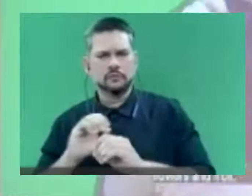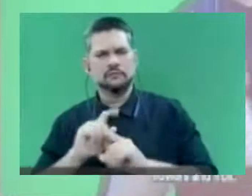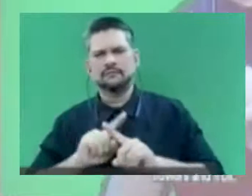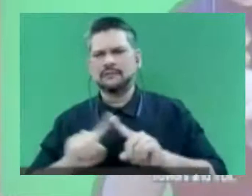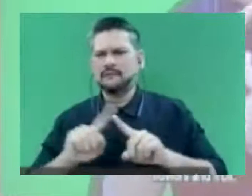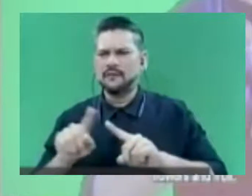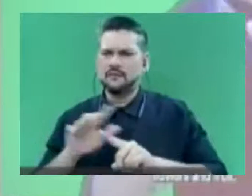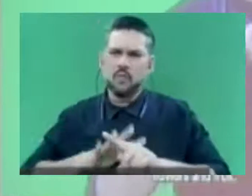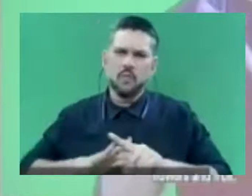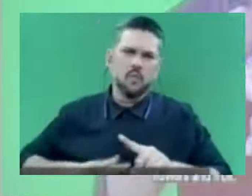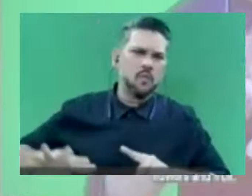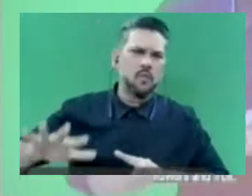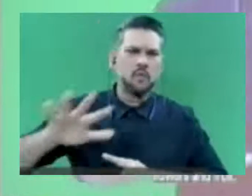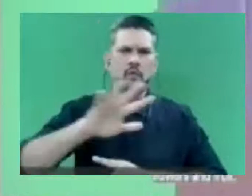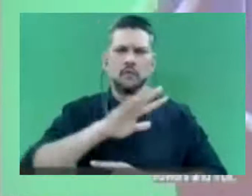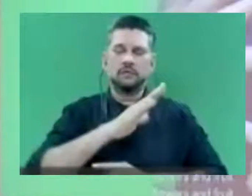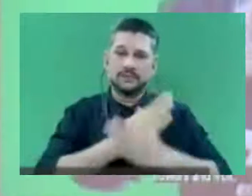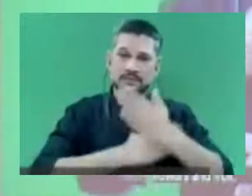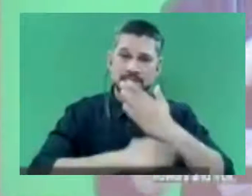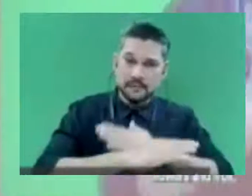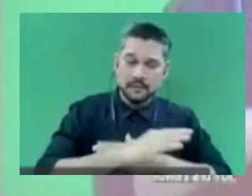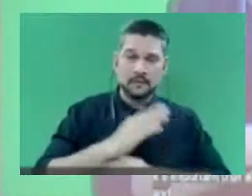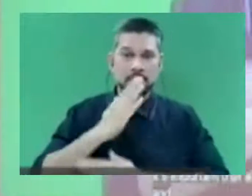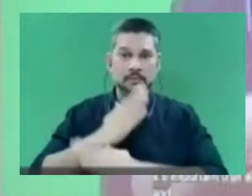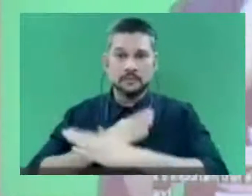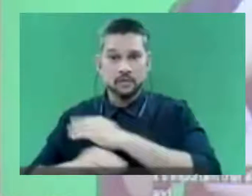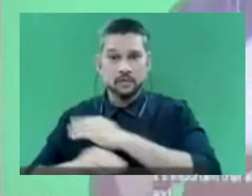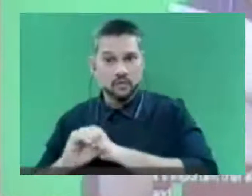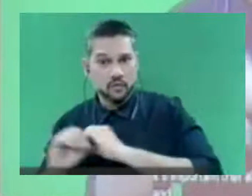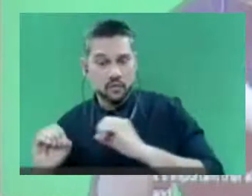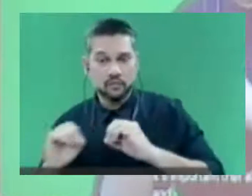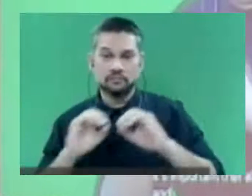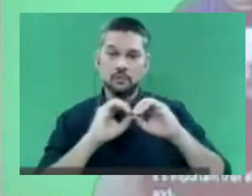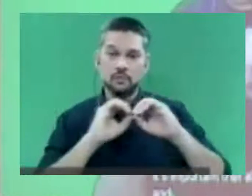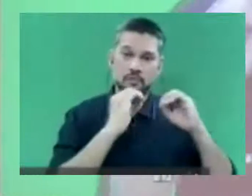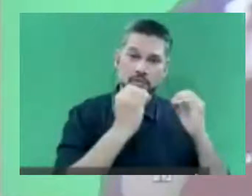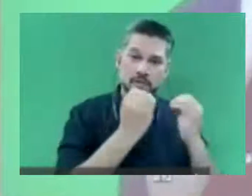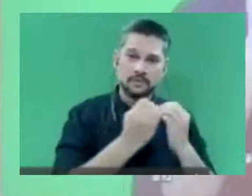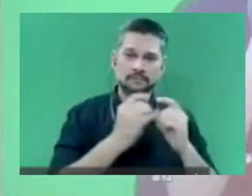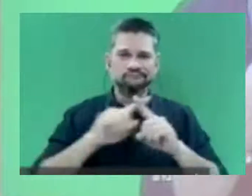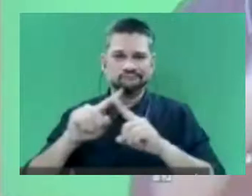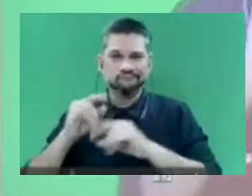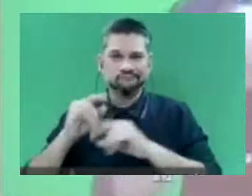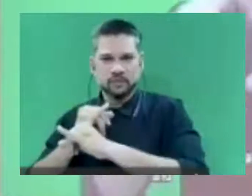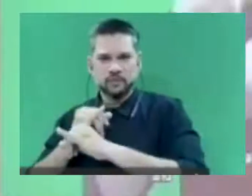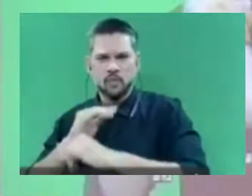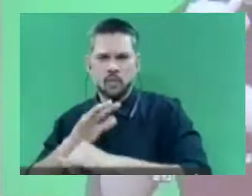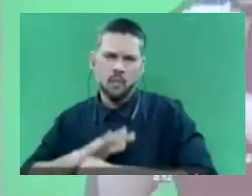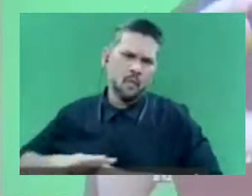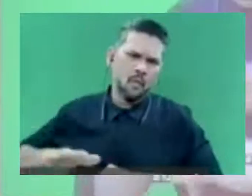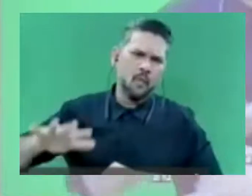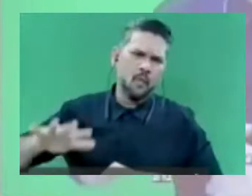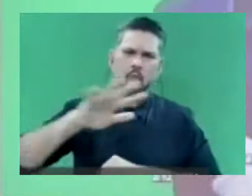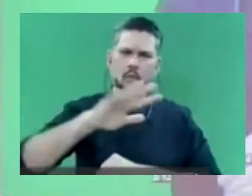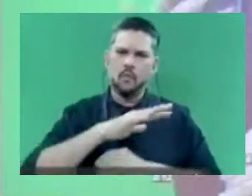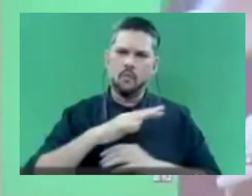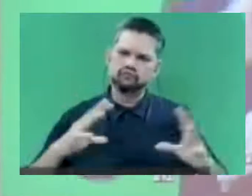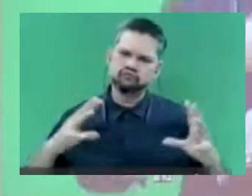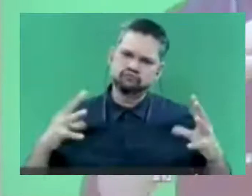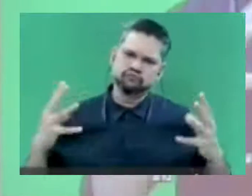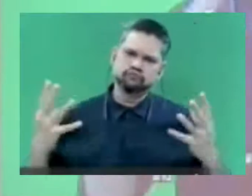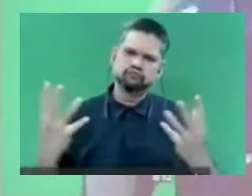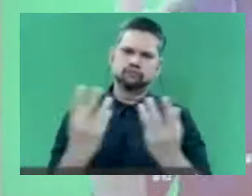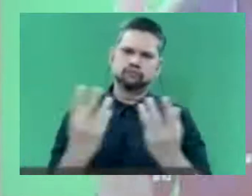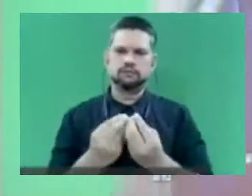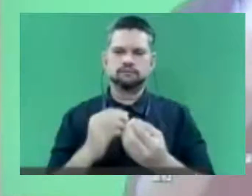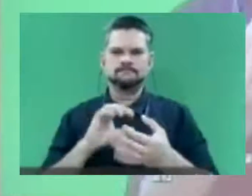and non-disabilities, including the organizations and institutions, get together and support at funding